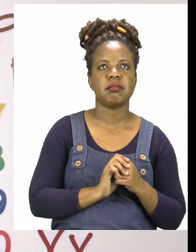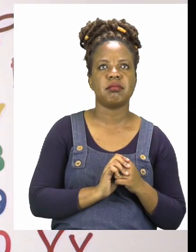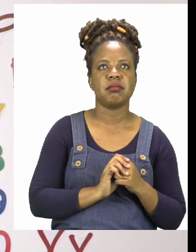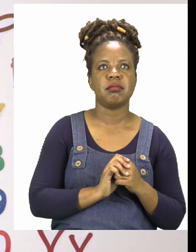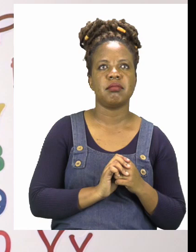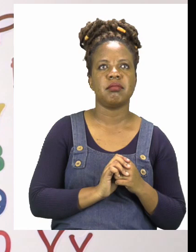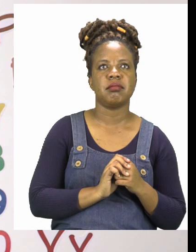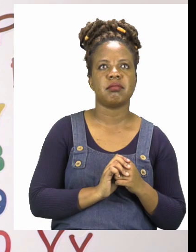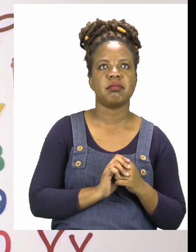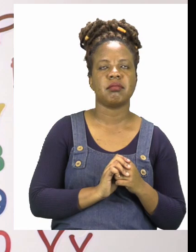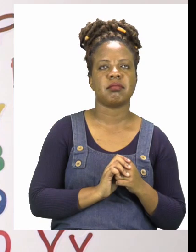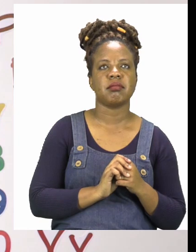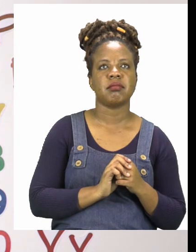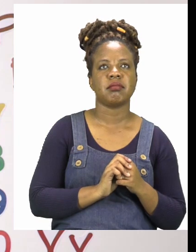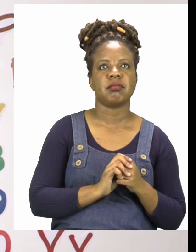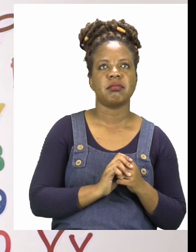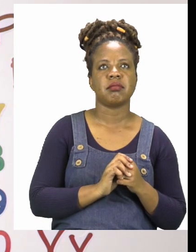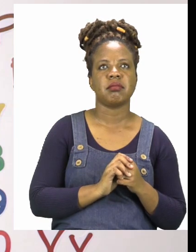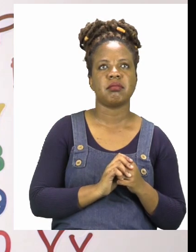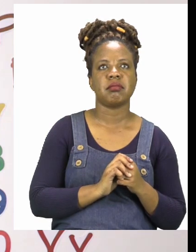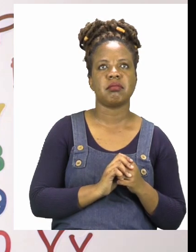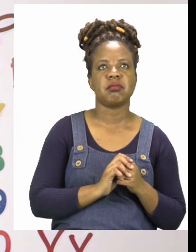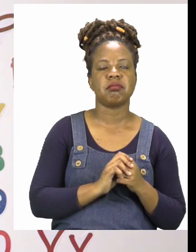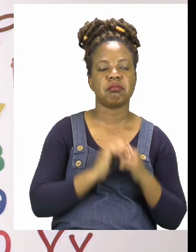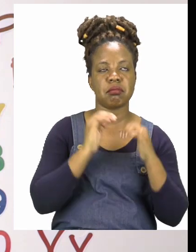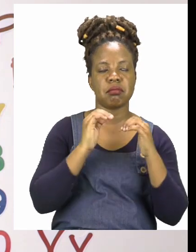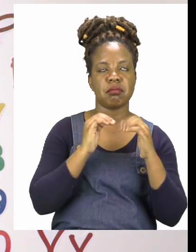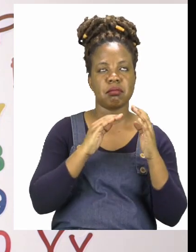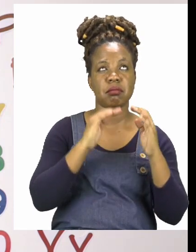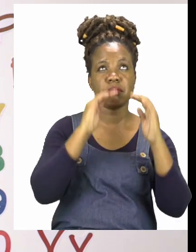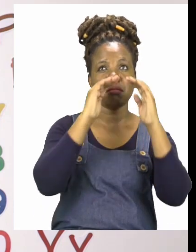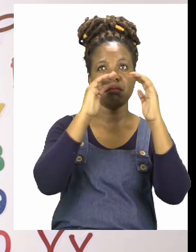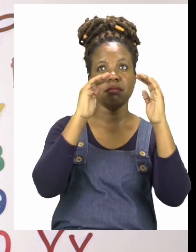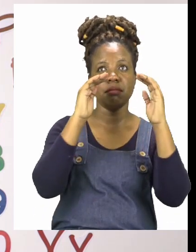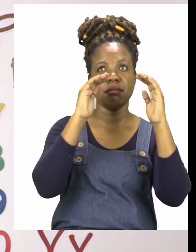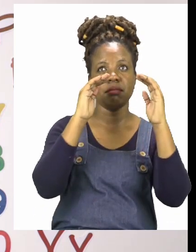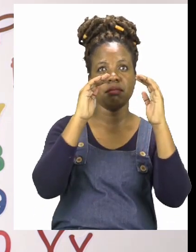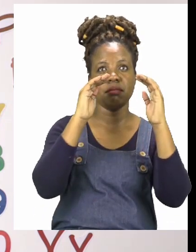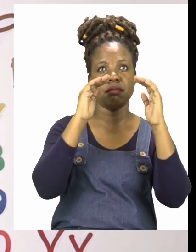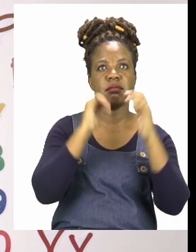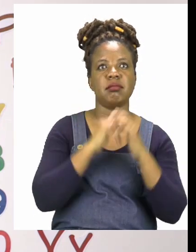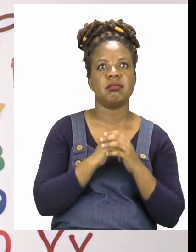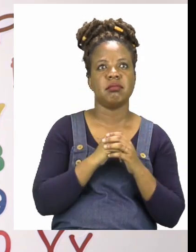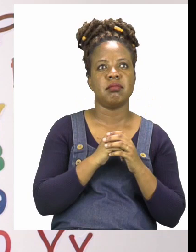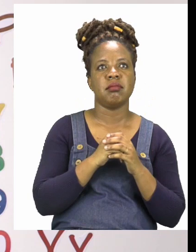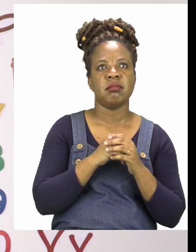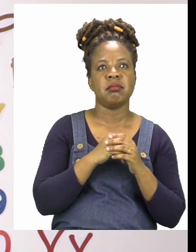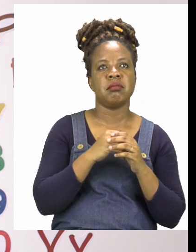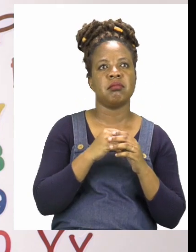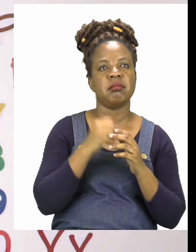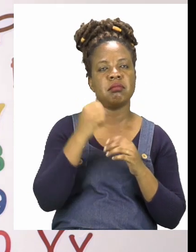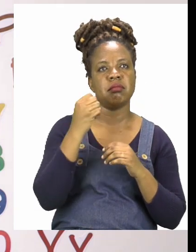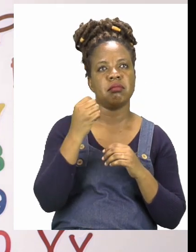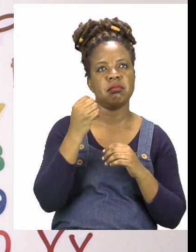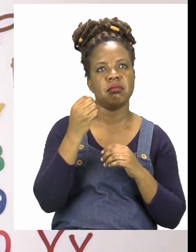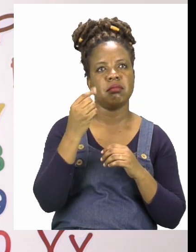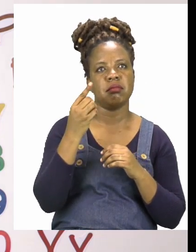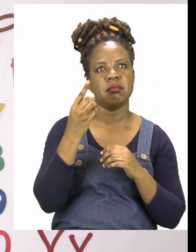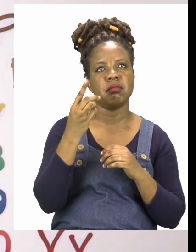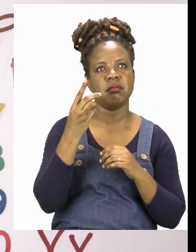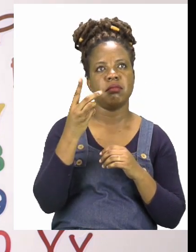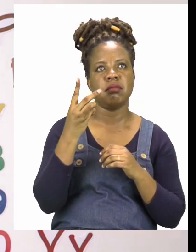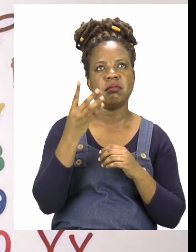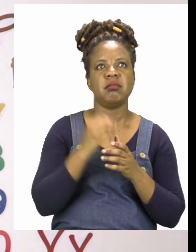We're going to start with the ones on top. And we're going to count, and as we are counting grade 3s, I want